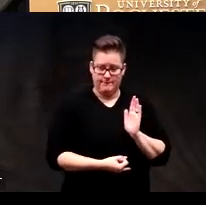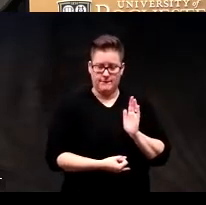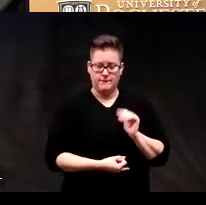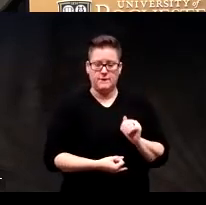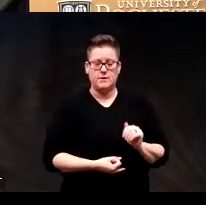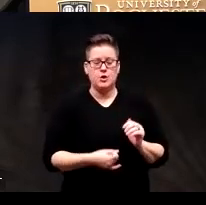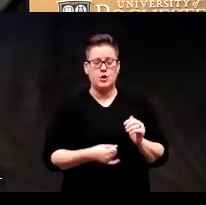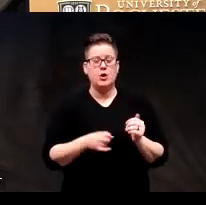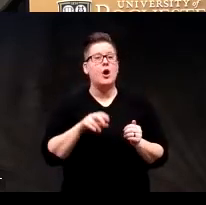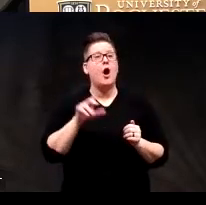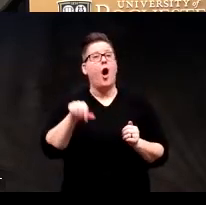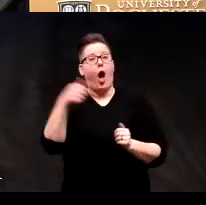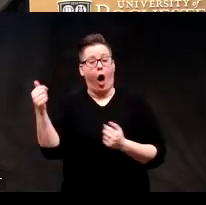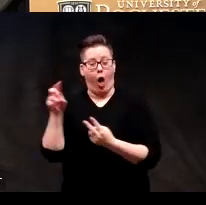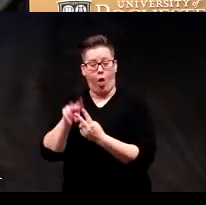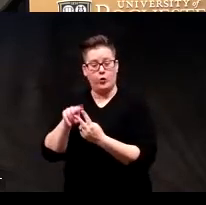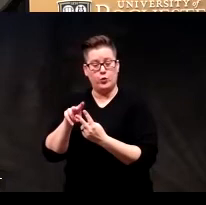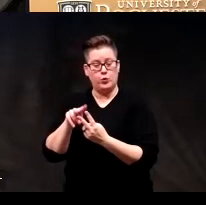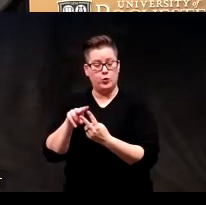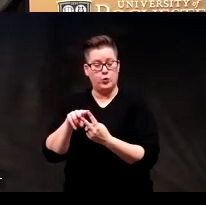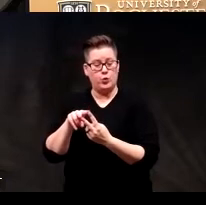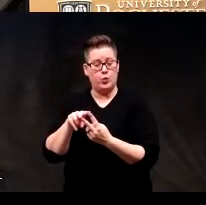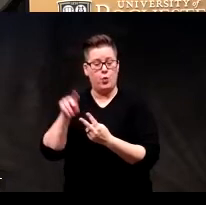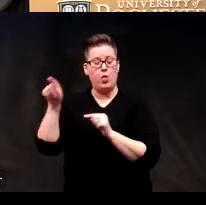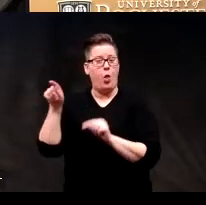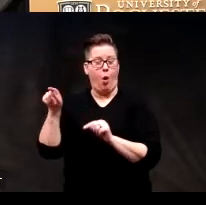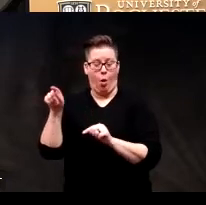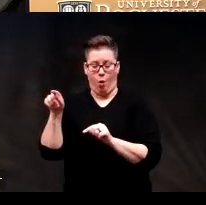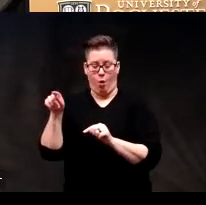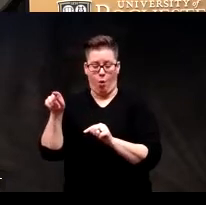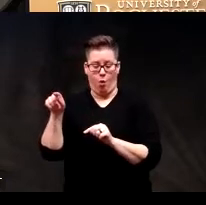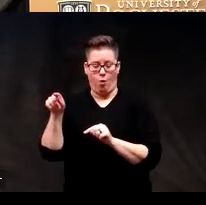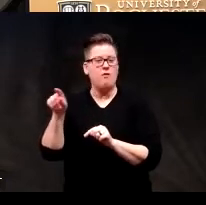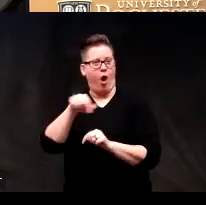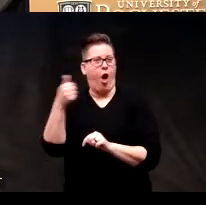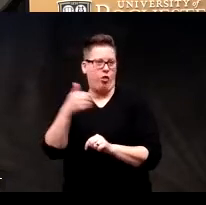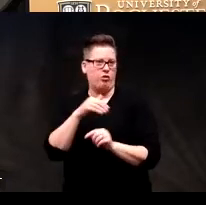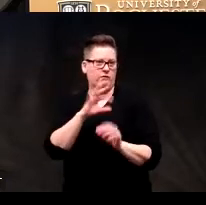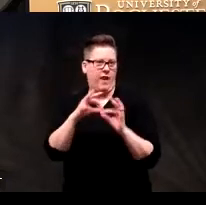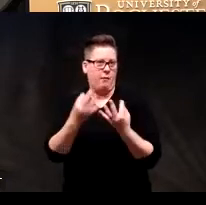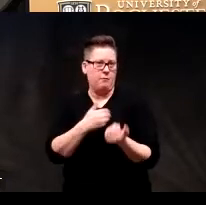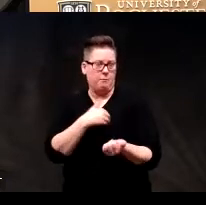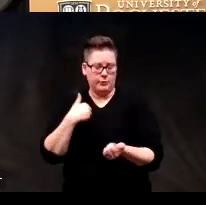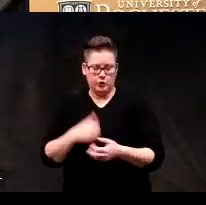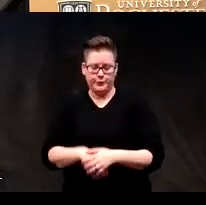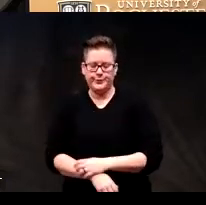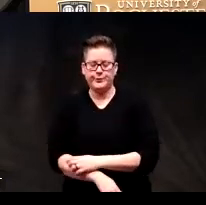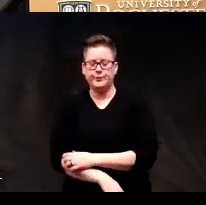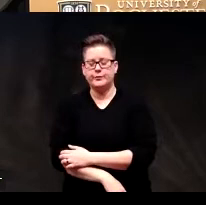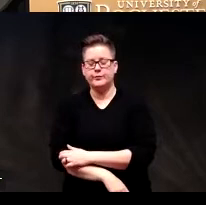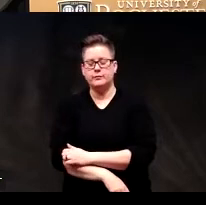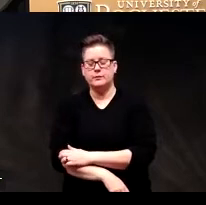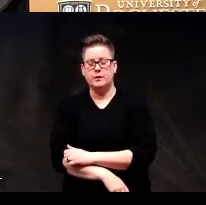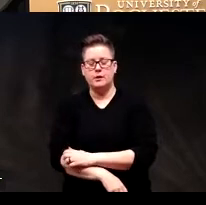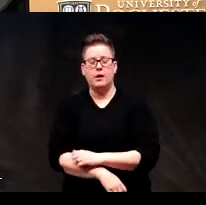looking at the other 2 images. Those are folks who are members of her family. And